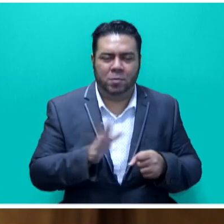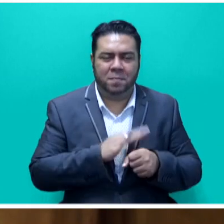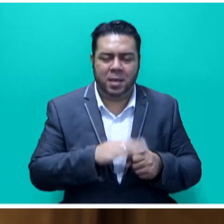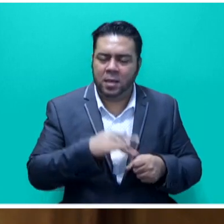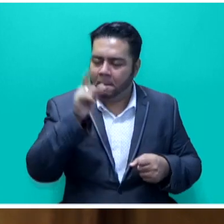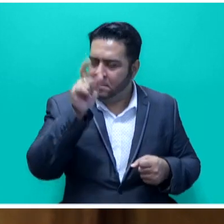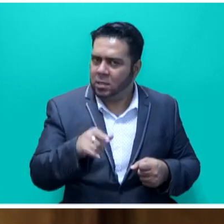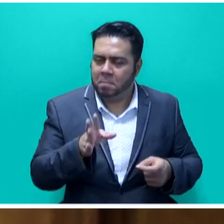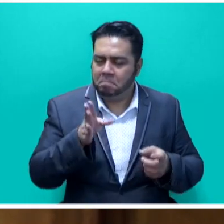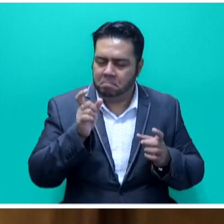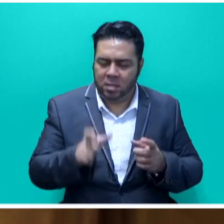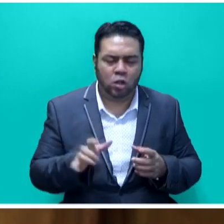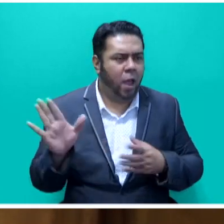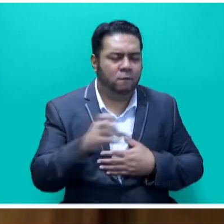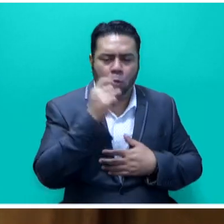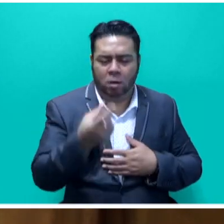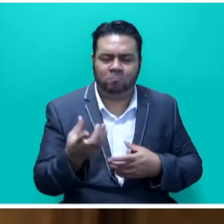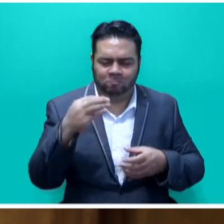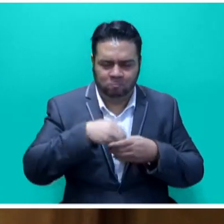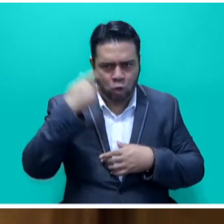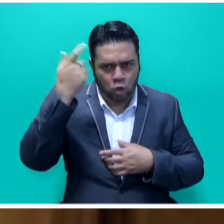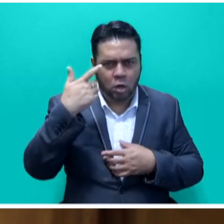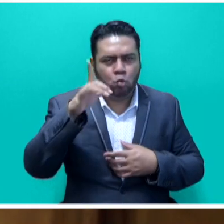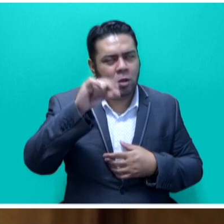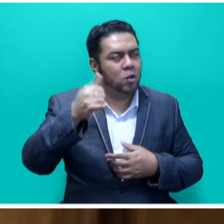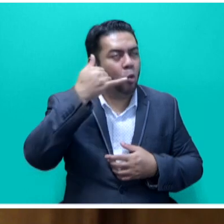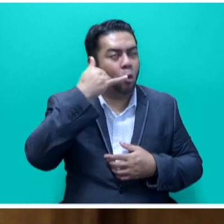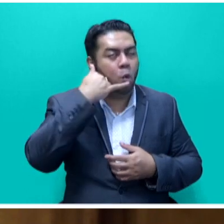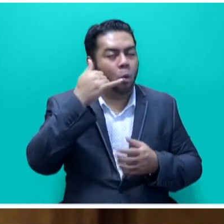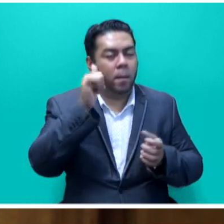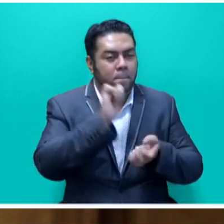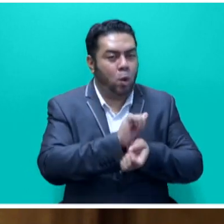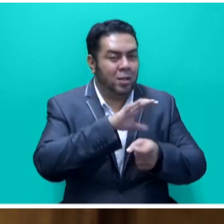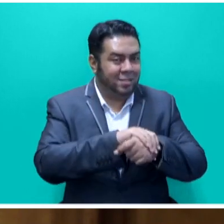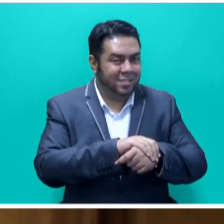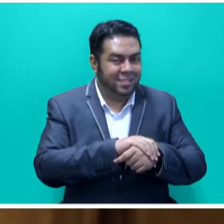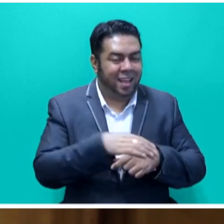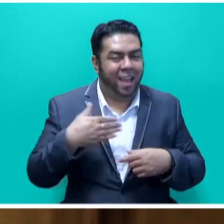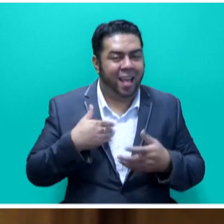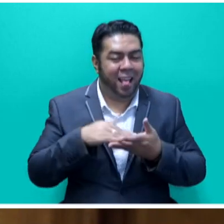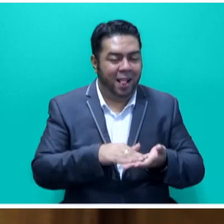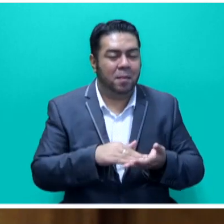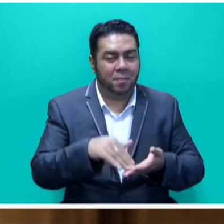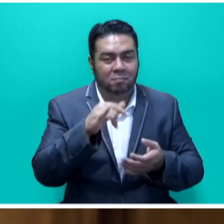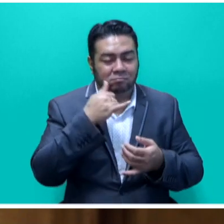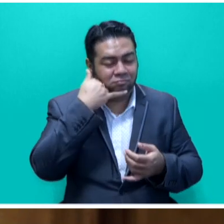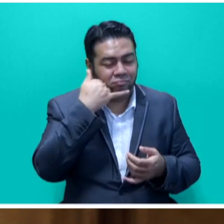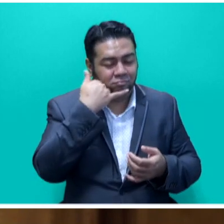business. It's everybody's business. You can call the police, you can call our helpline and report this. And of